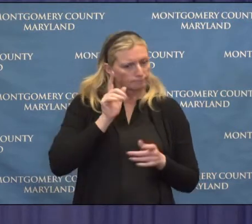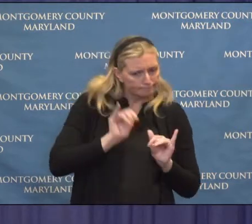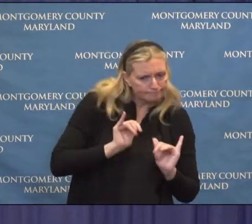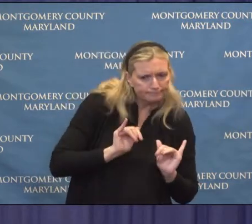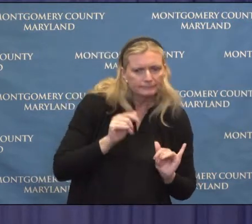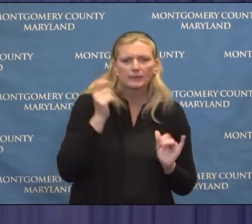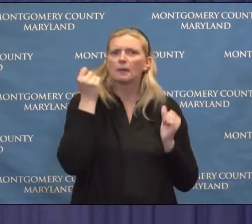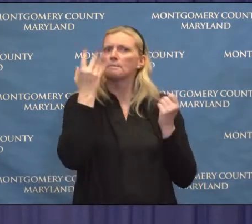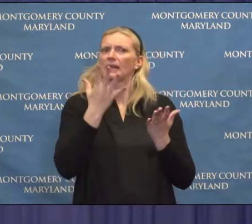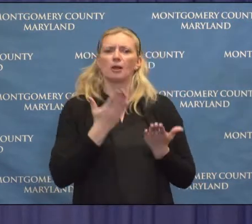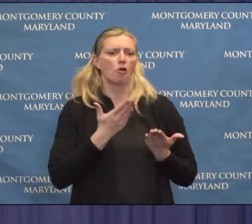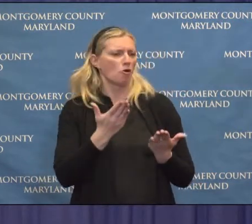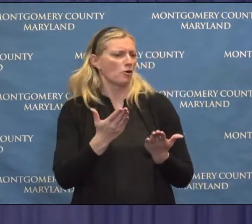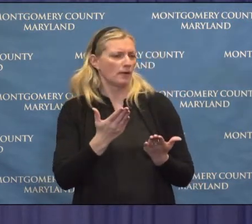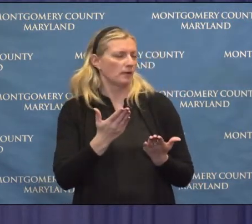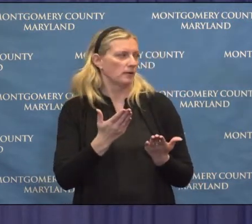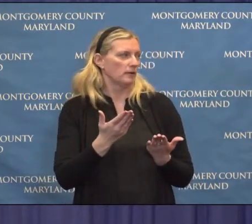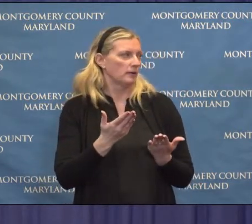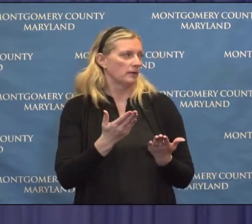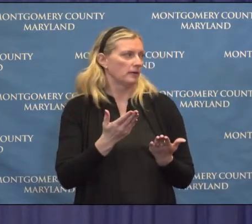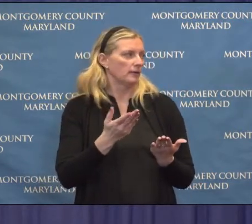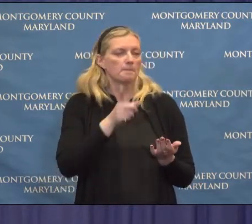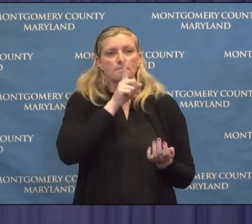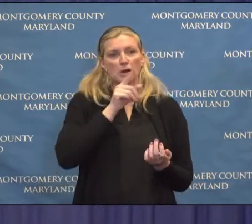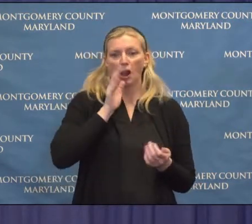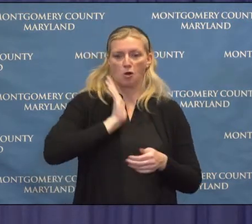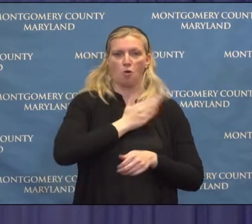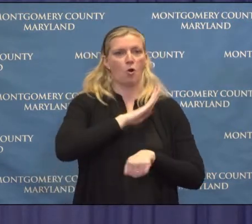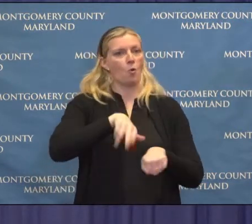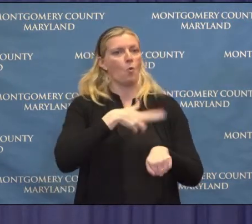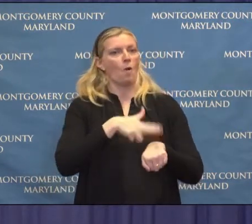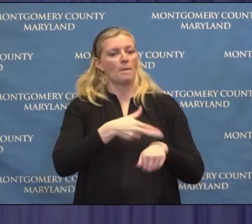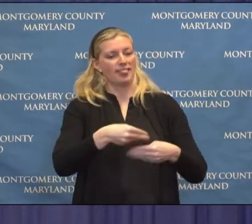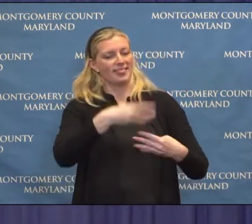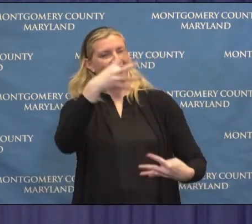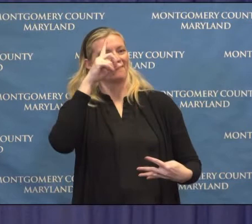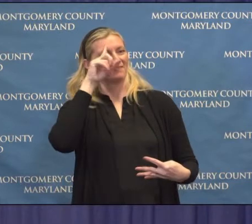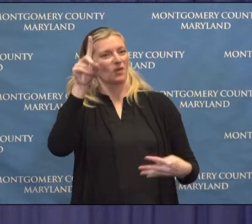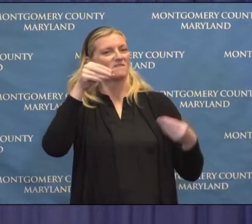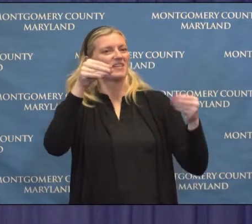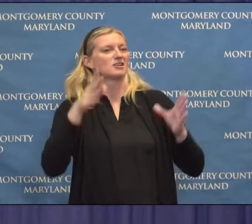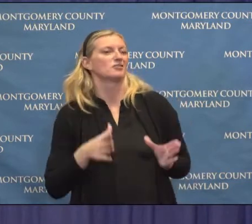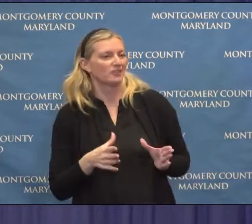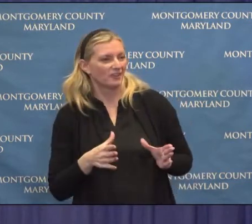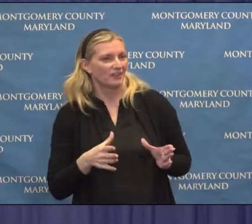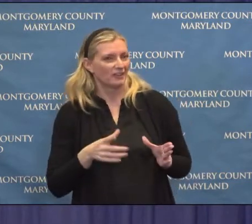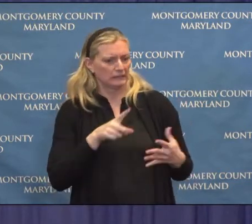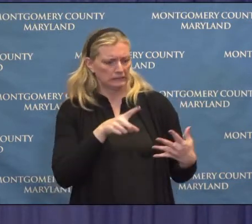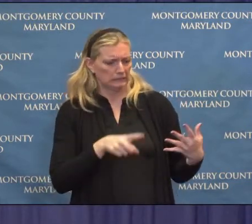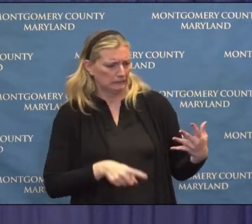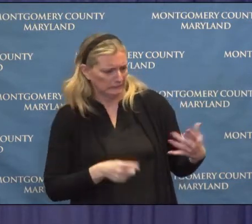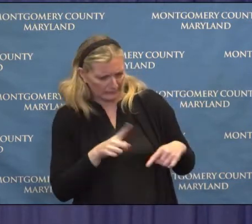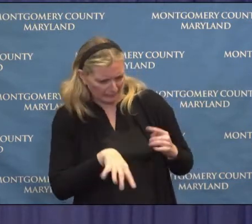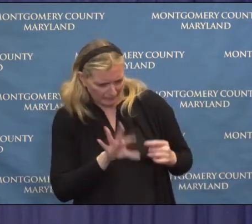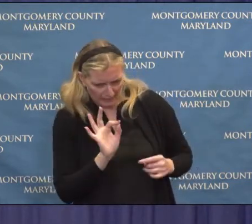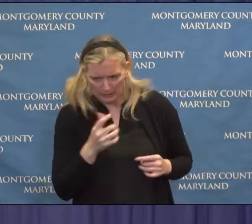are not from people that are on the normal vendor list. But when you can't find anything, you start looking at things, anybody who's